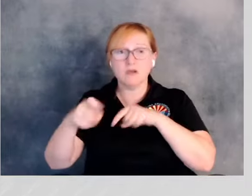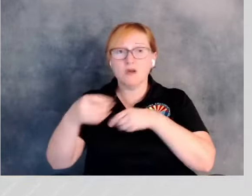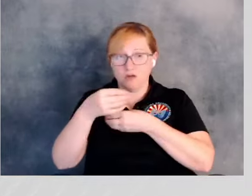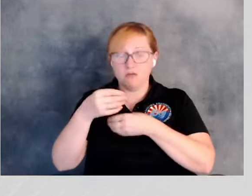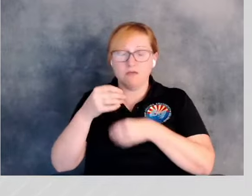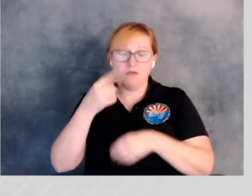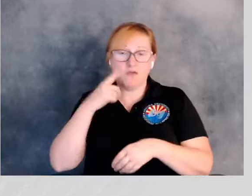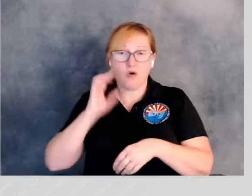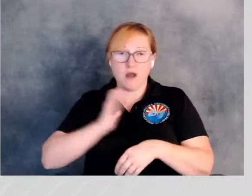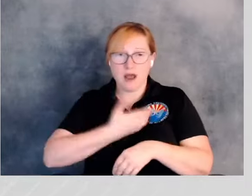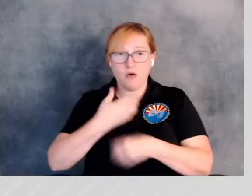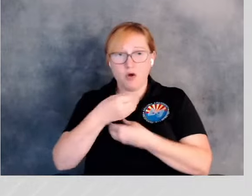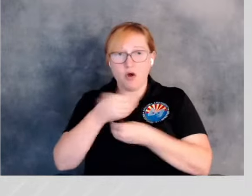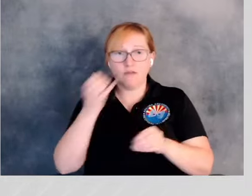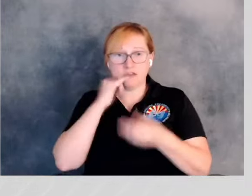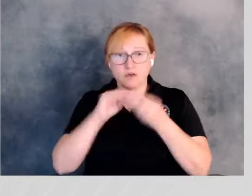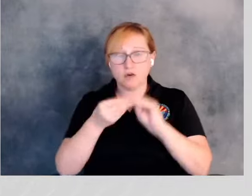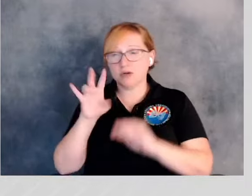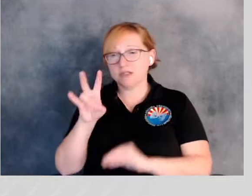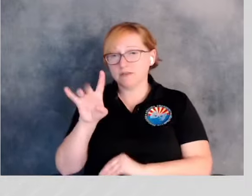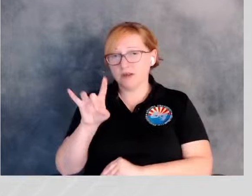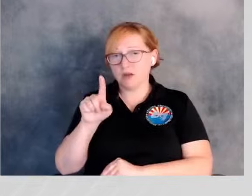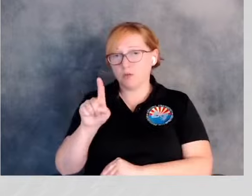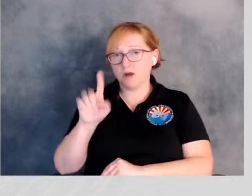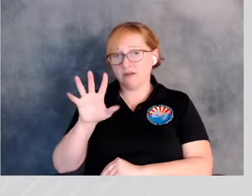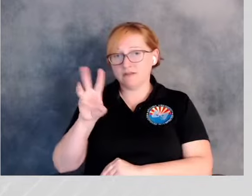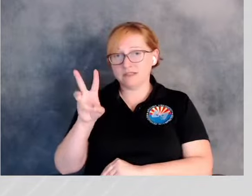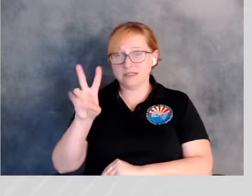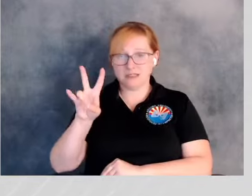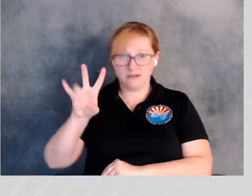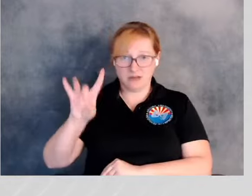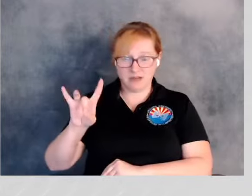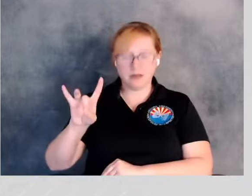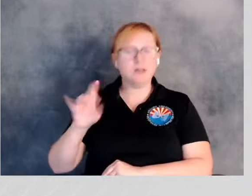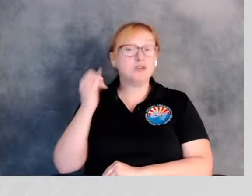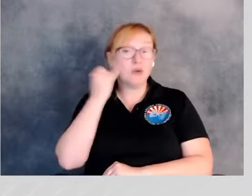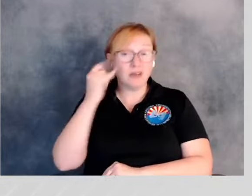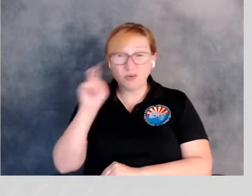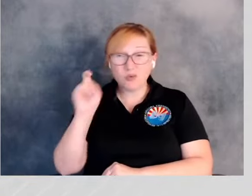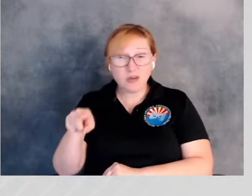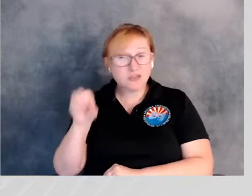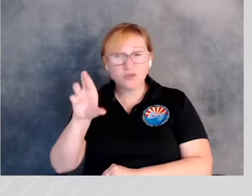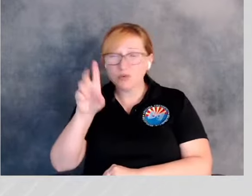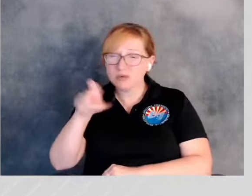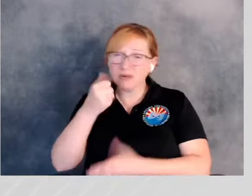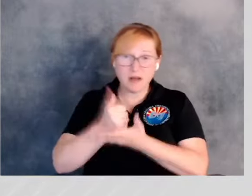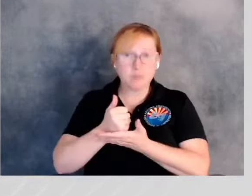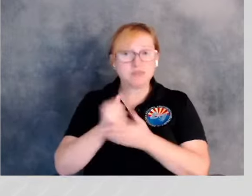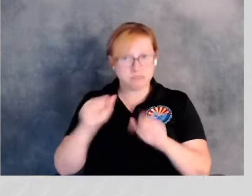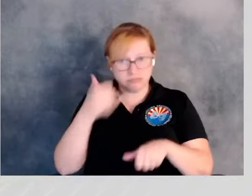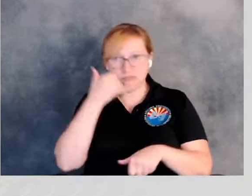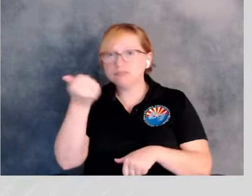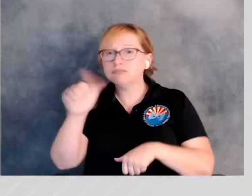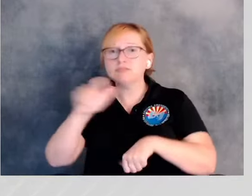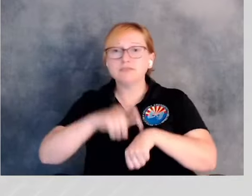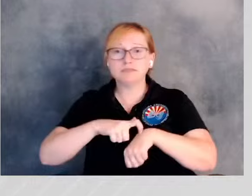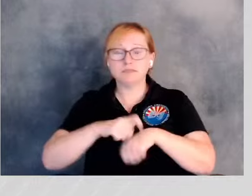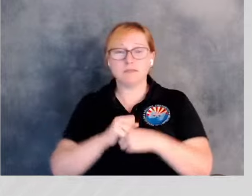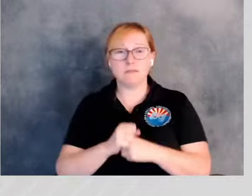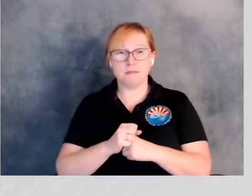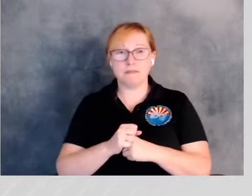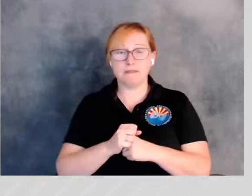is 781-5678. So if you do have questions or need assistance, you can get help there. We are collecting